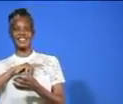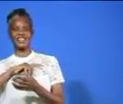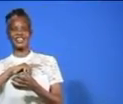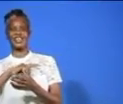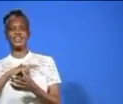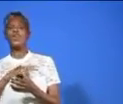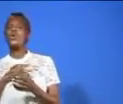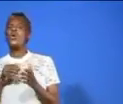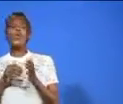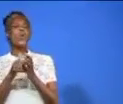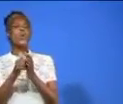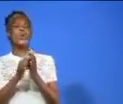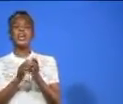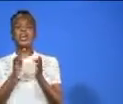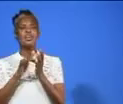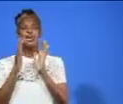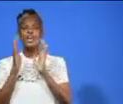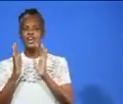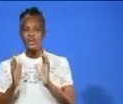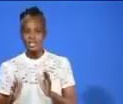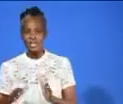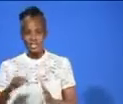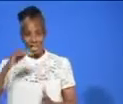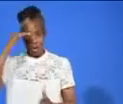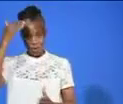pilgrim welcome home.